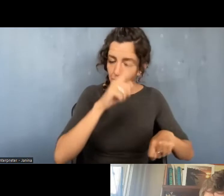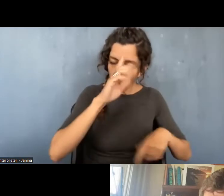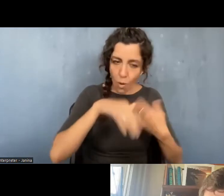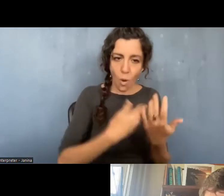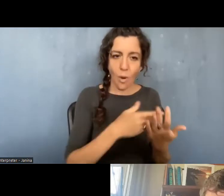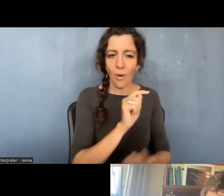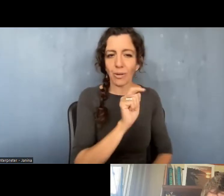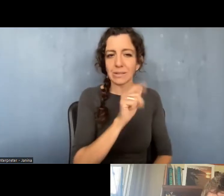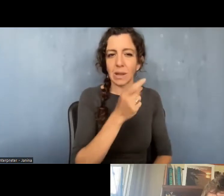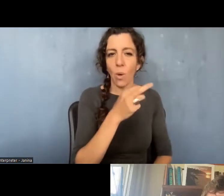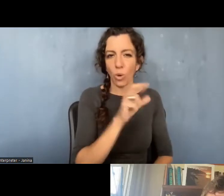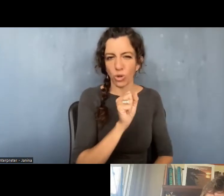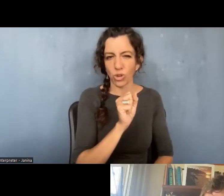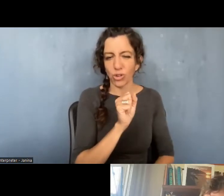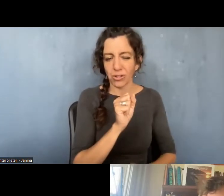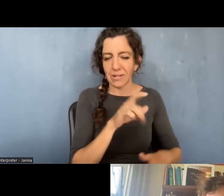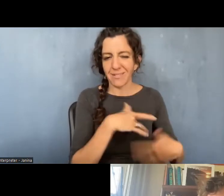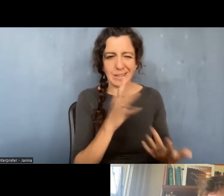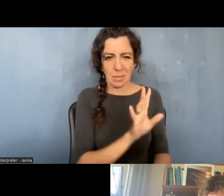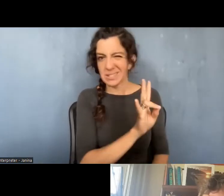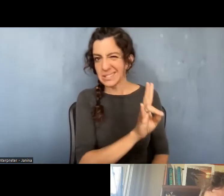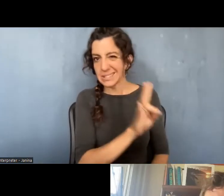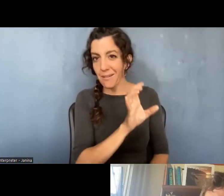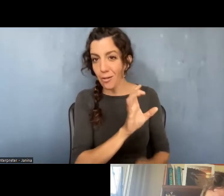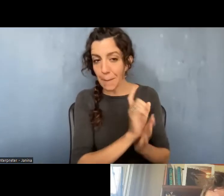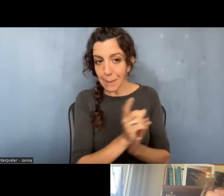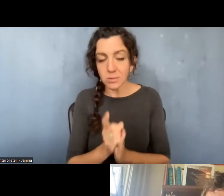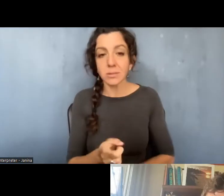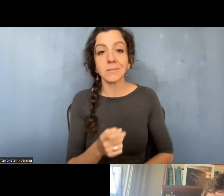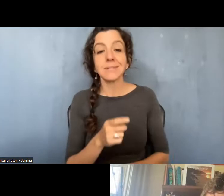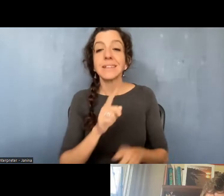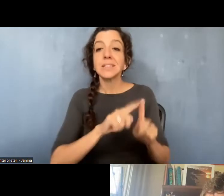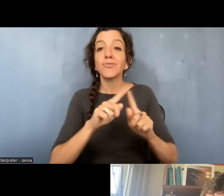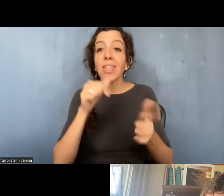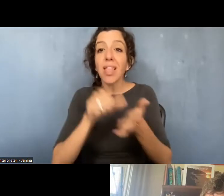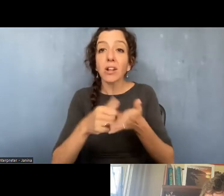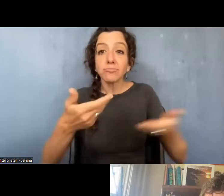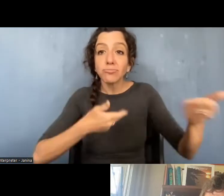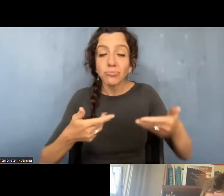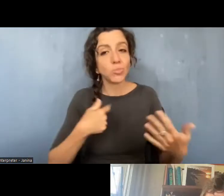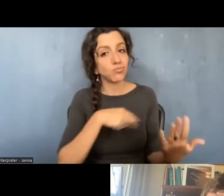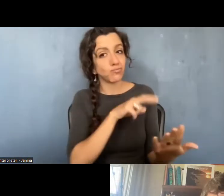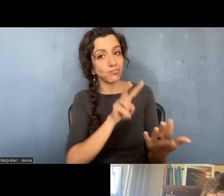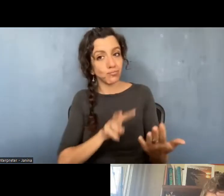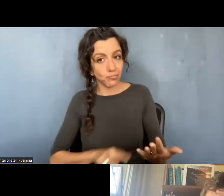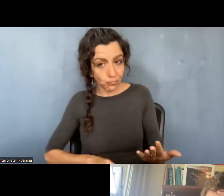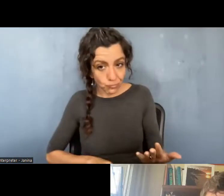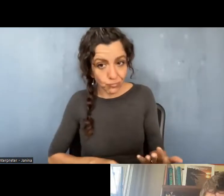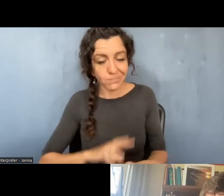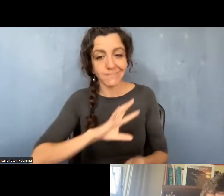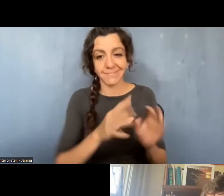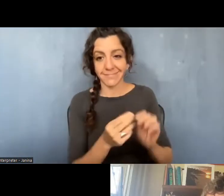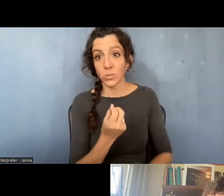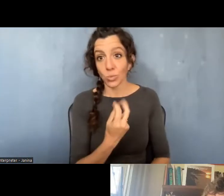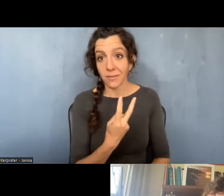about 700 minutes. We read through the letters submitted by stakeholder organizations. There were 12